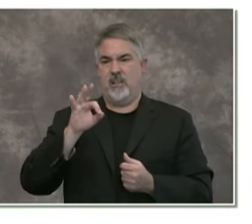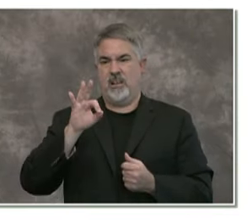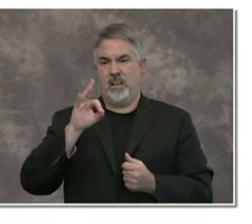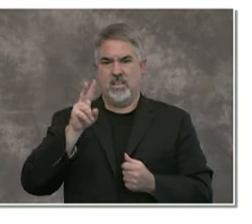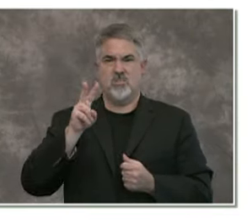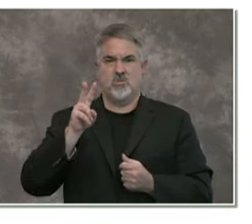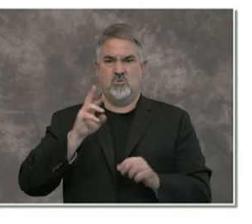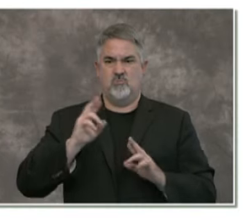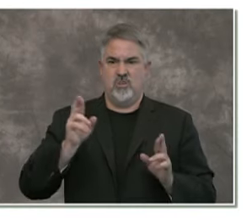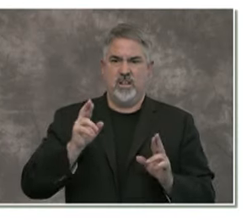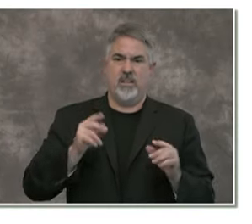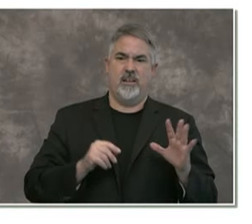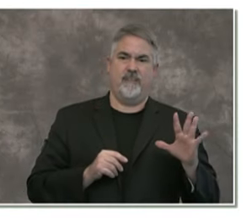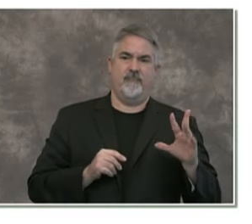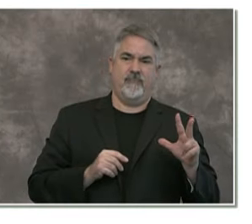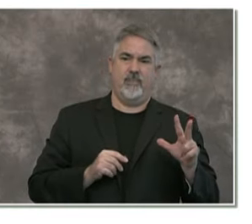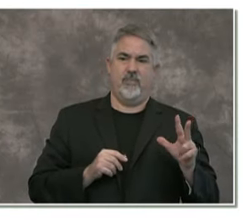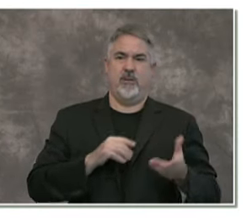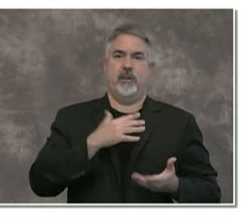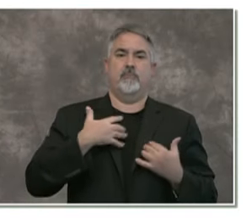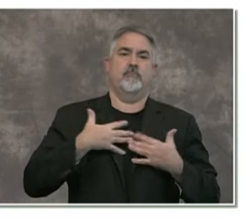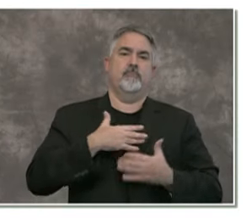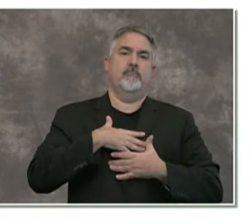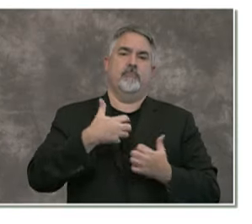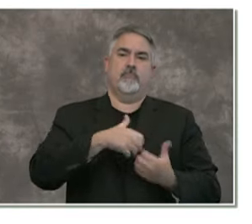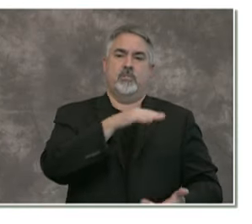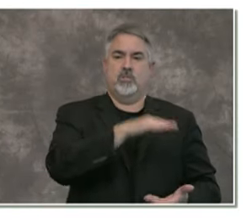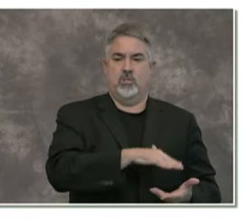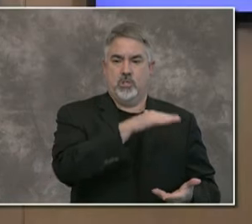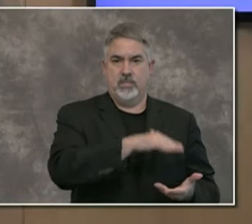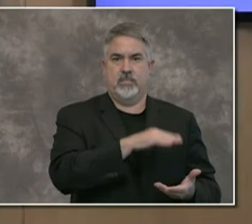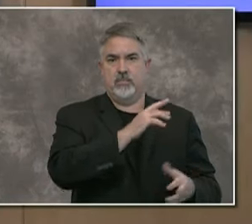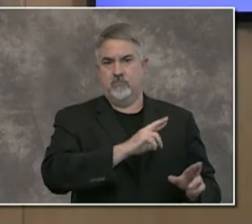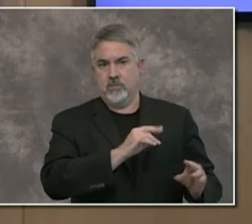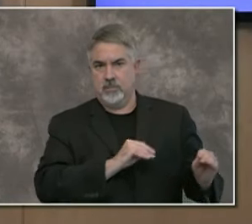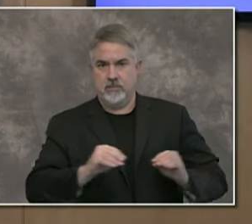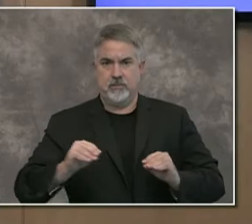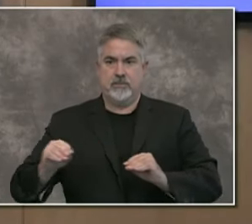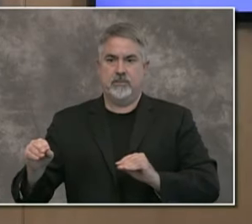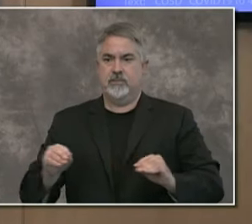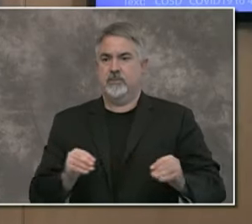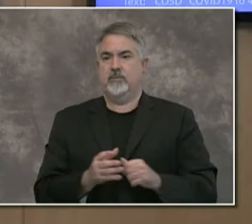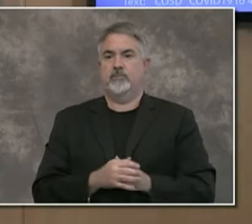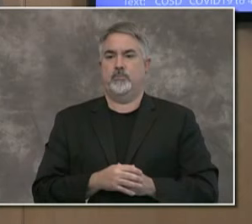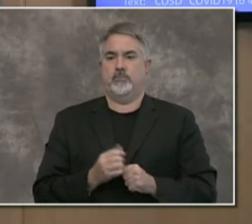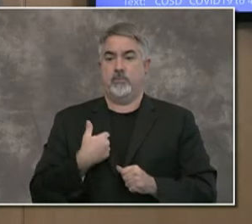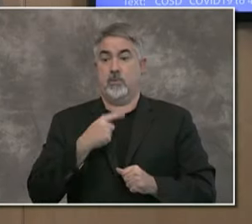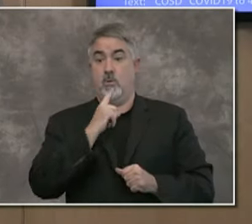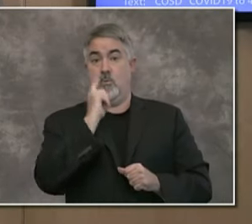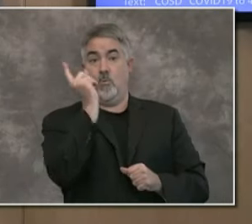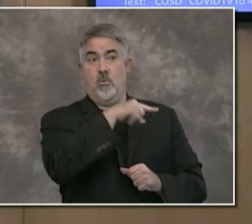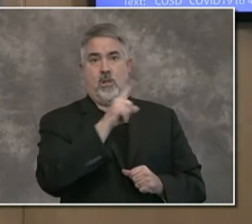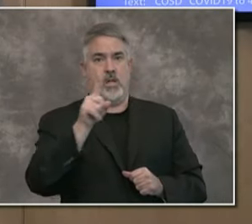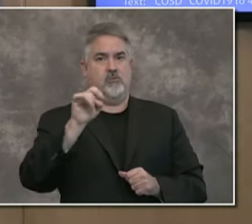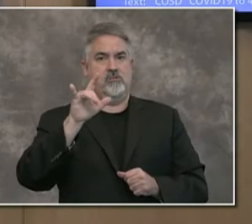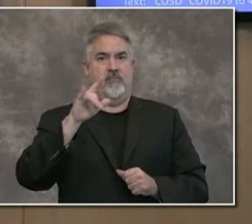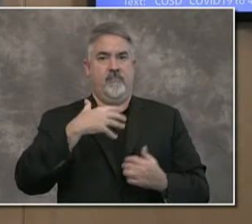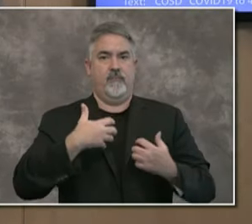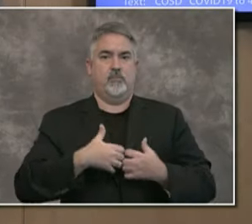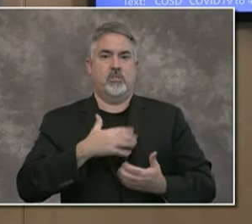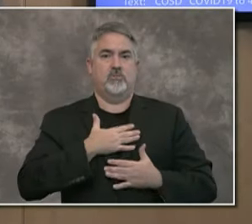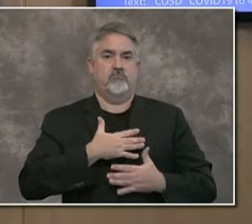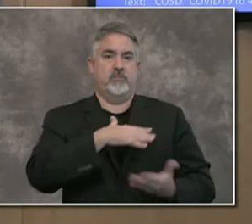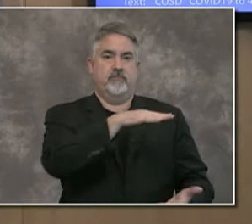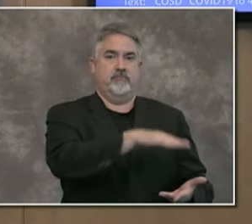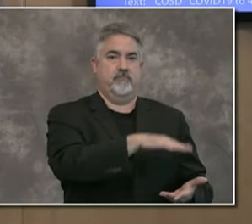the state of California and those that we have ordered. The final thing is a quick update on the pledge that we put